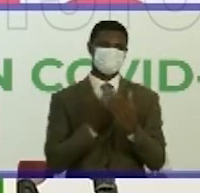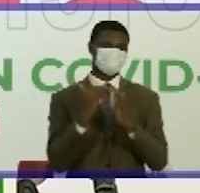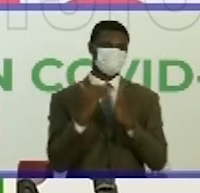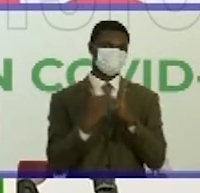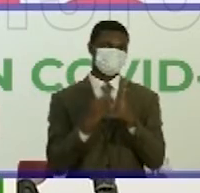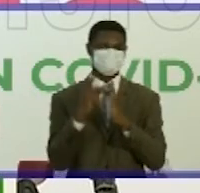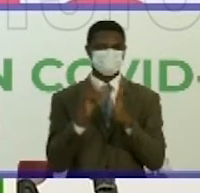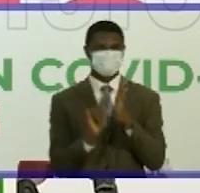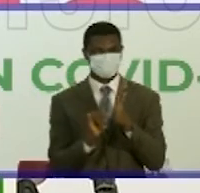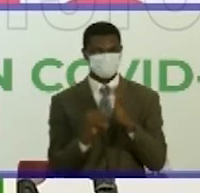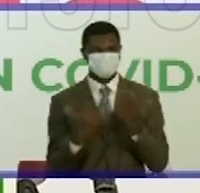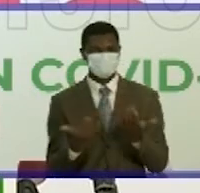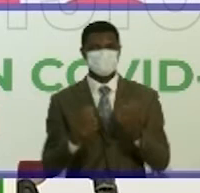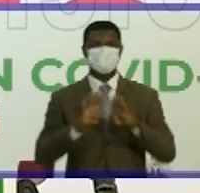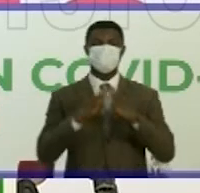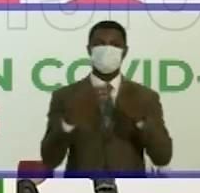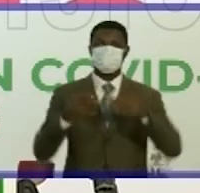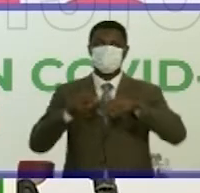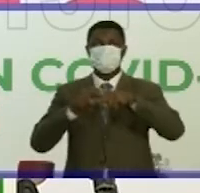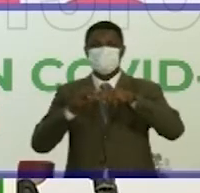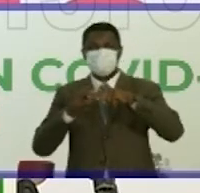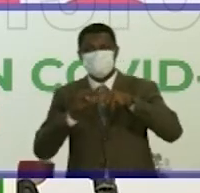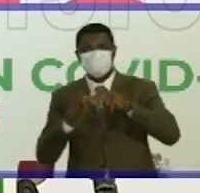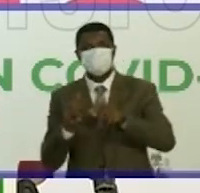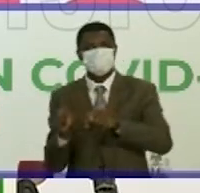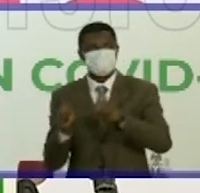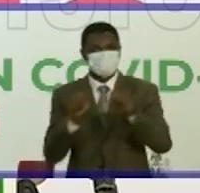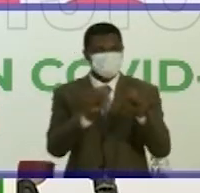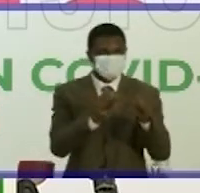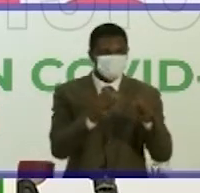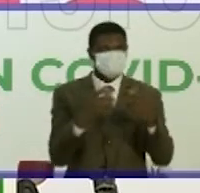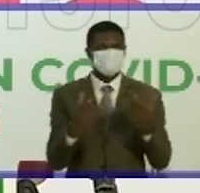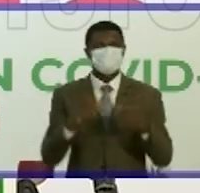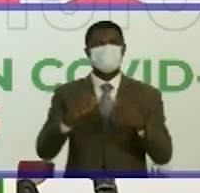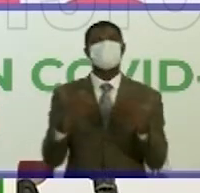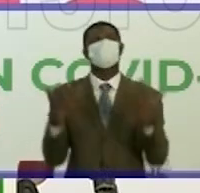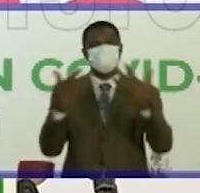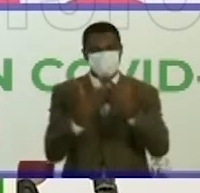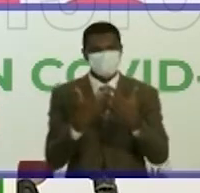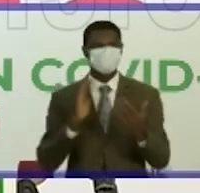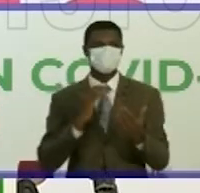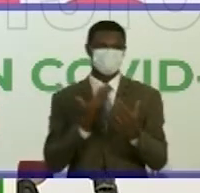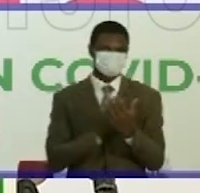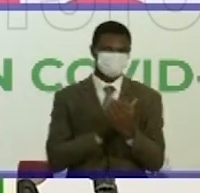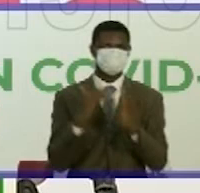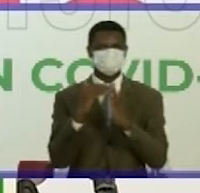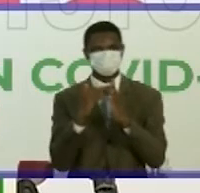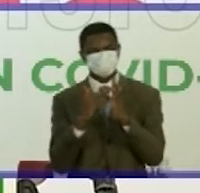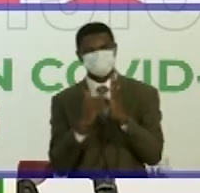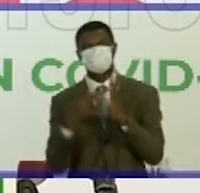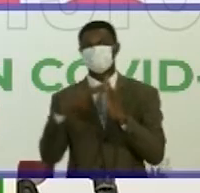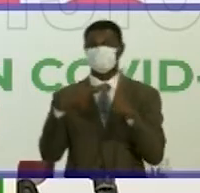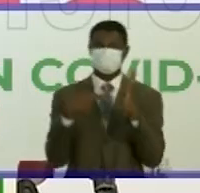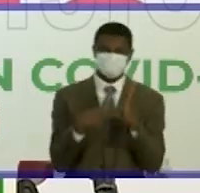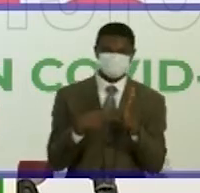reopening of rail transportation within established parameters, which was undertaken on the 29th of